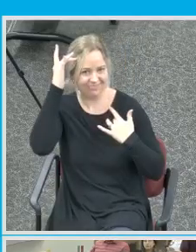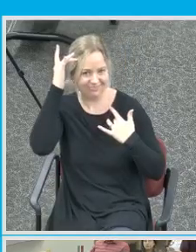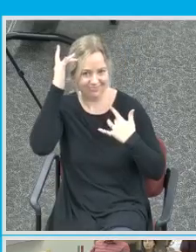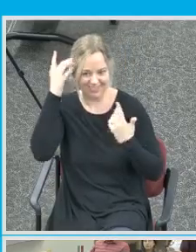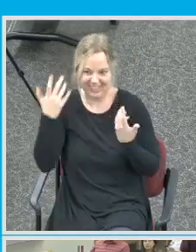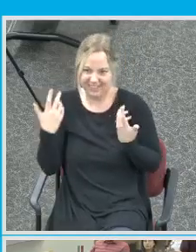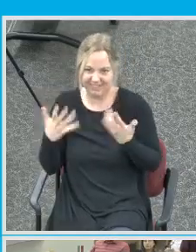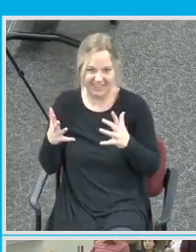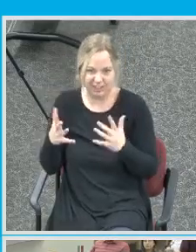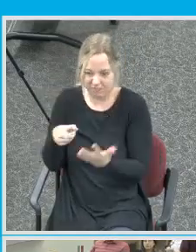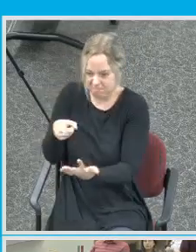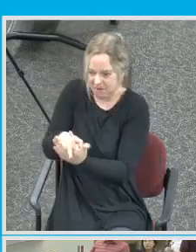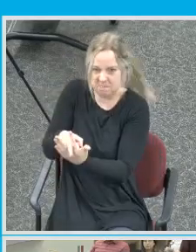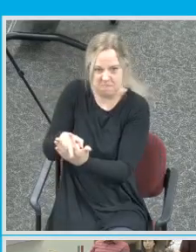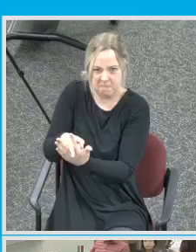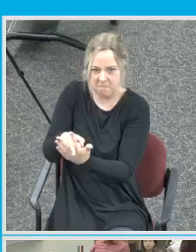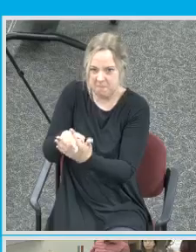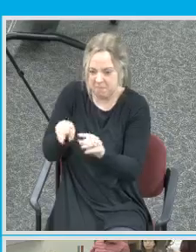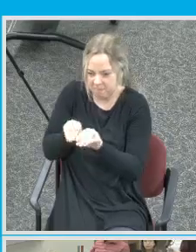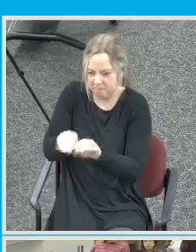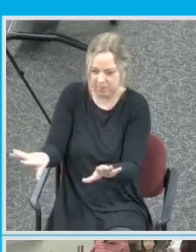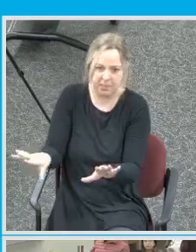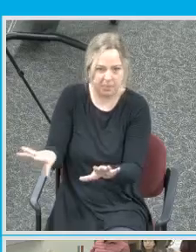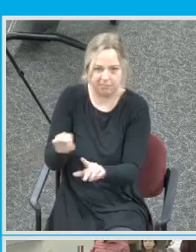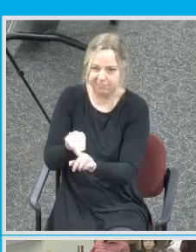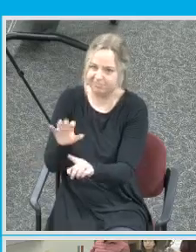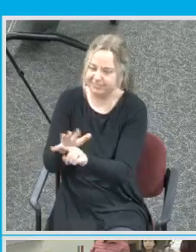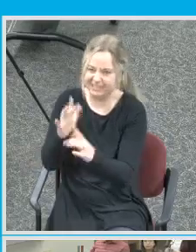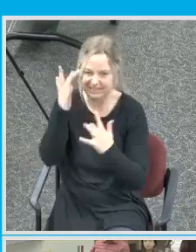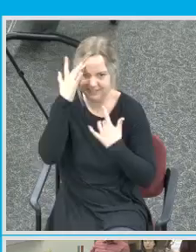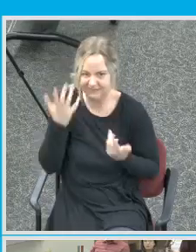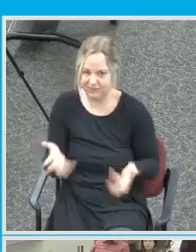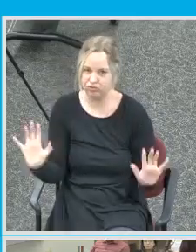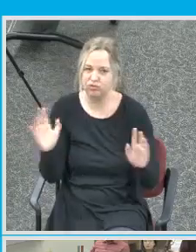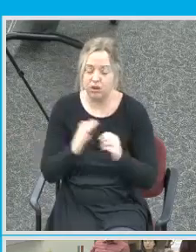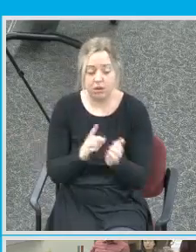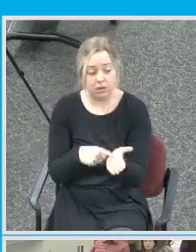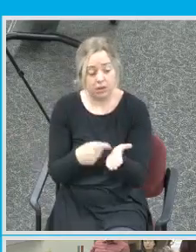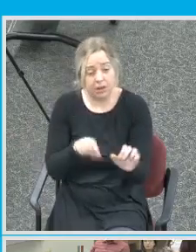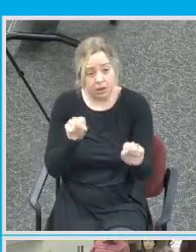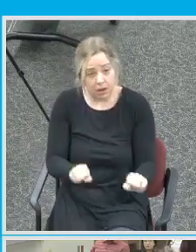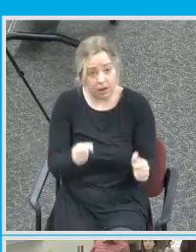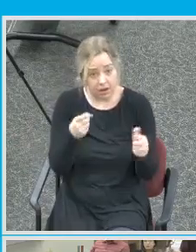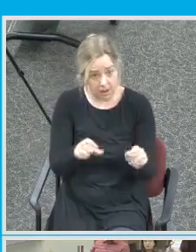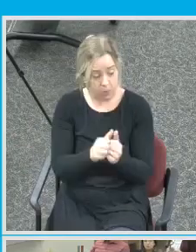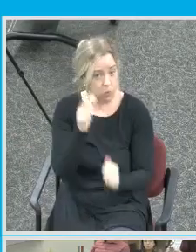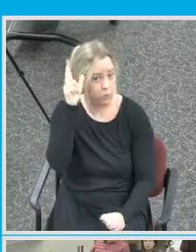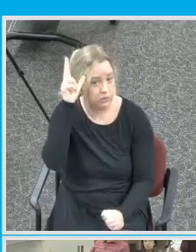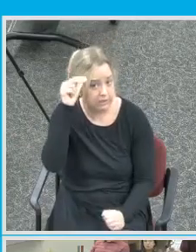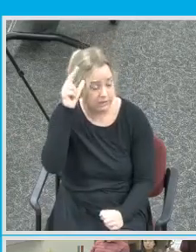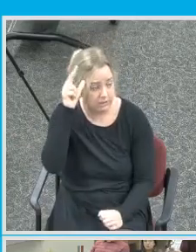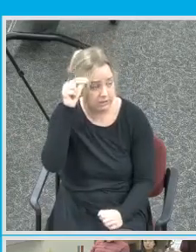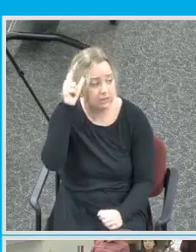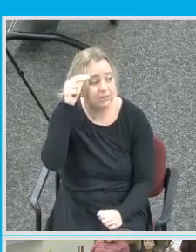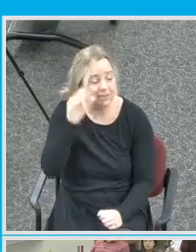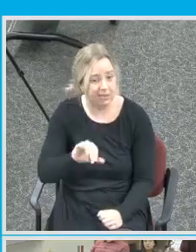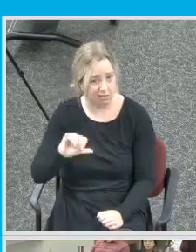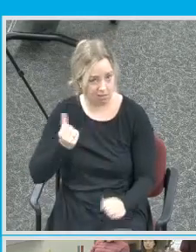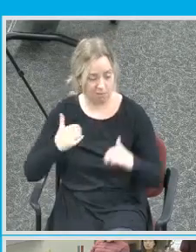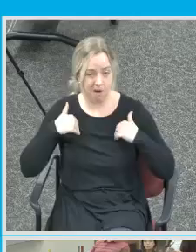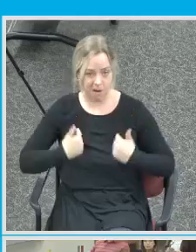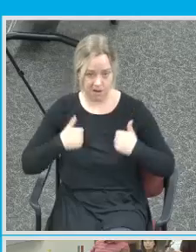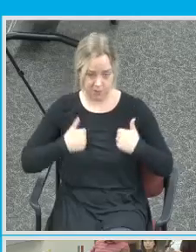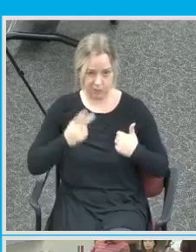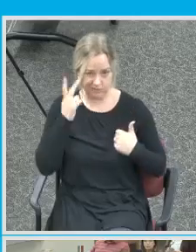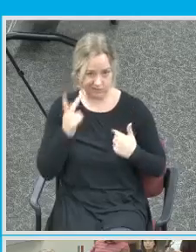that person, and then there you have an exposure. Sometimes that can also happen in horses, which is the other sort of species that we might